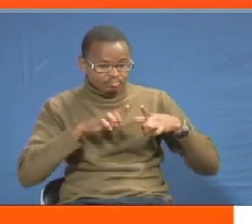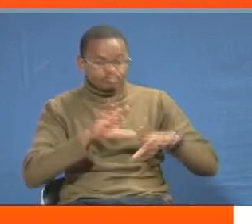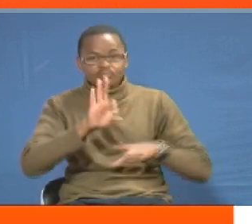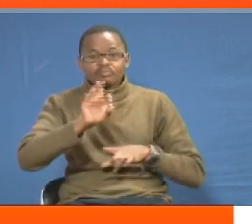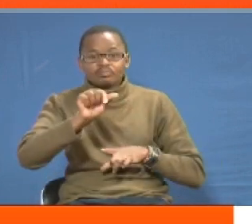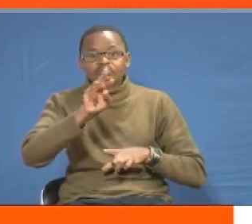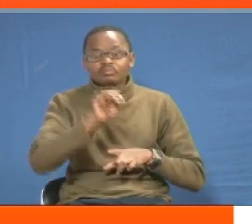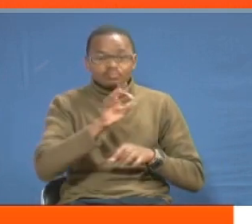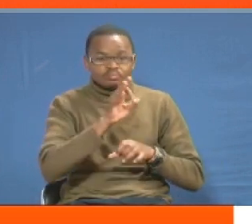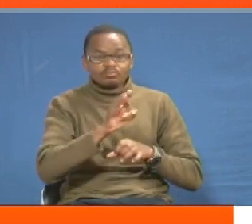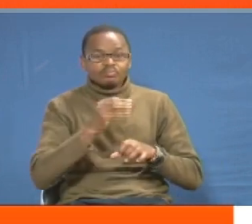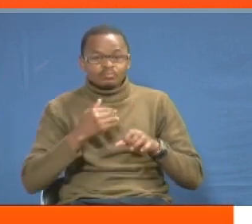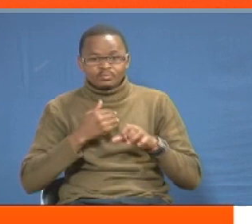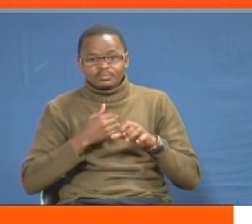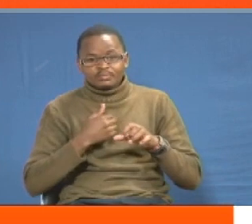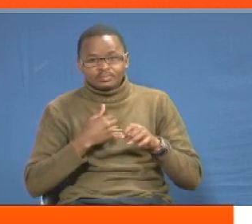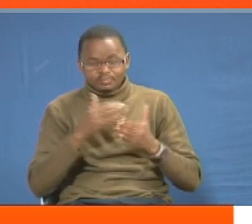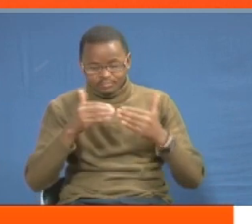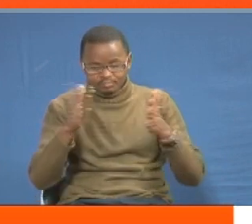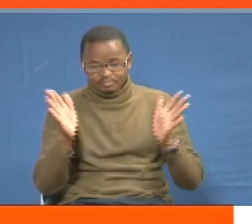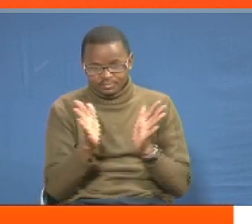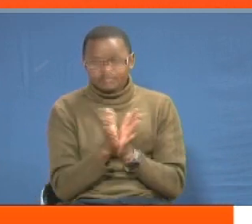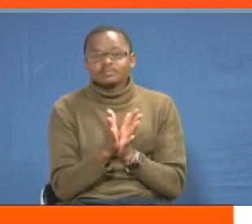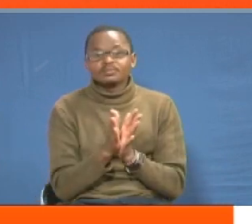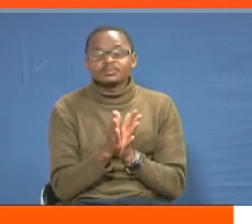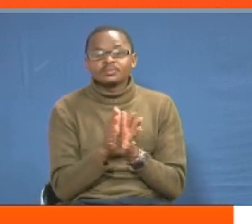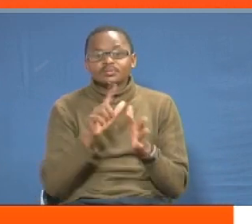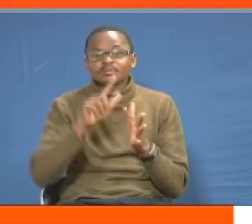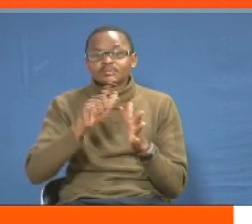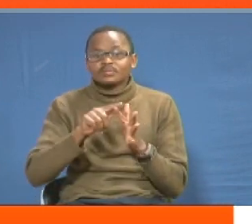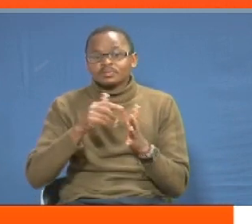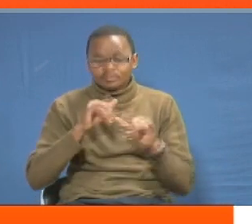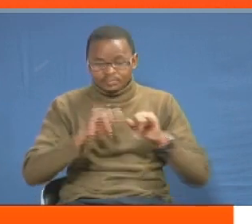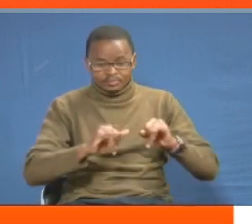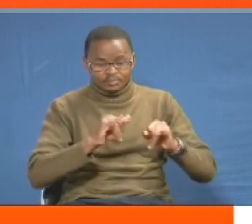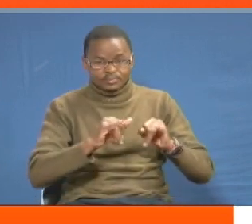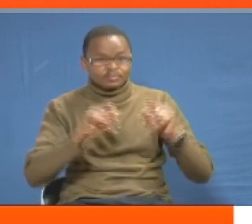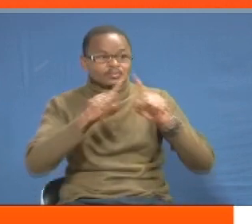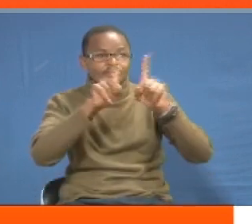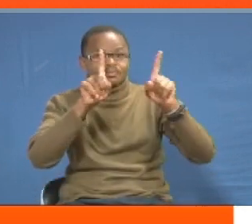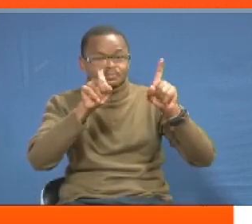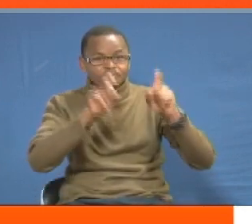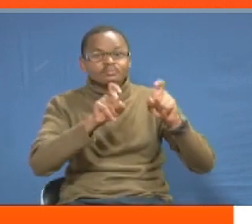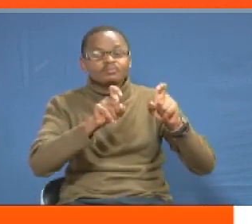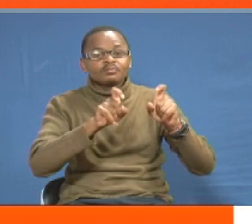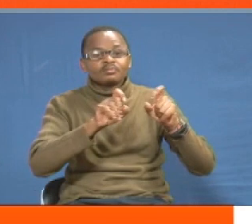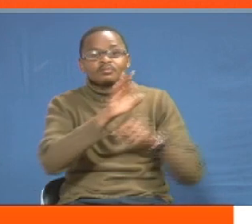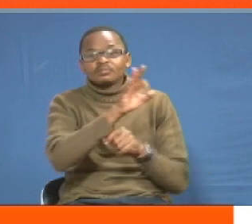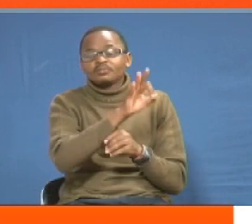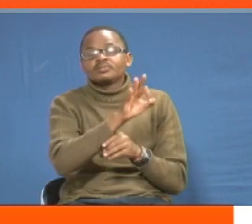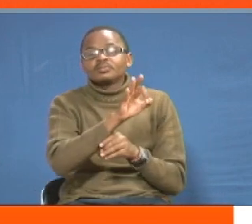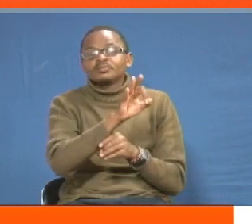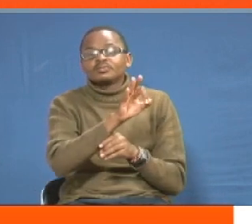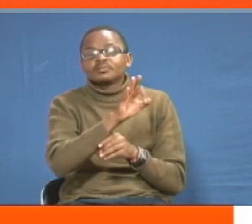this to FGM, if I'm a part of the community structure and FGM is still happening, the big question is,